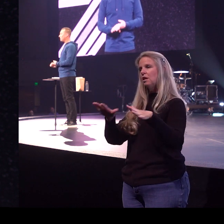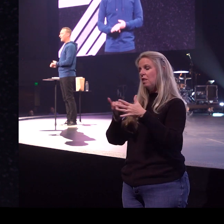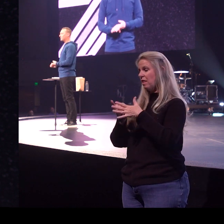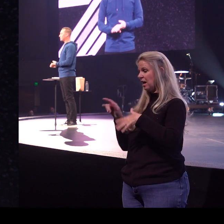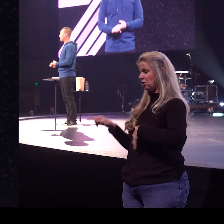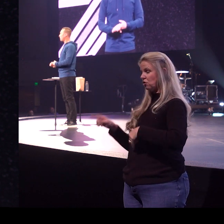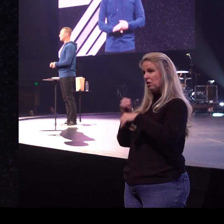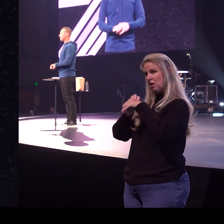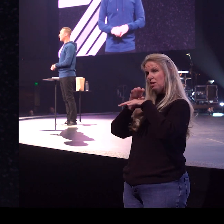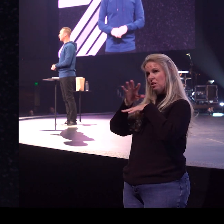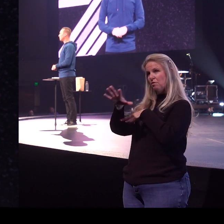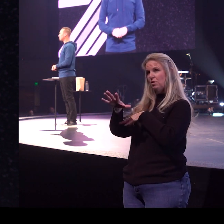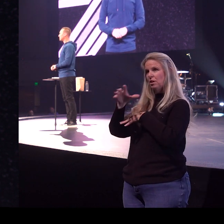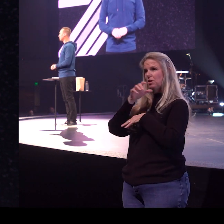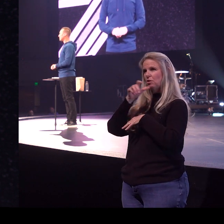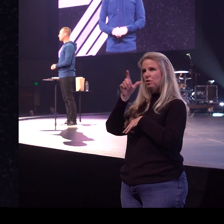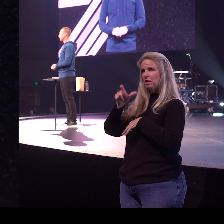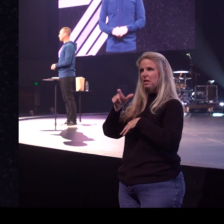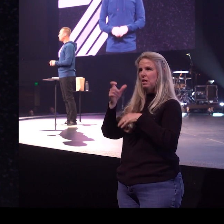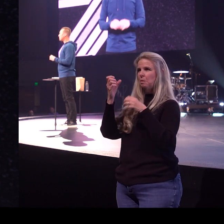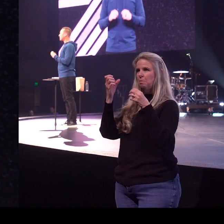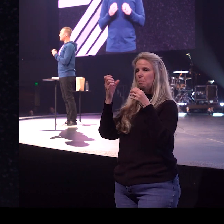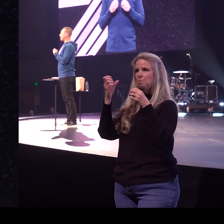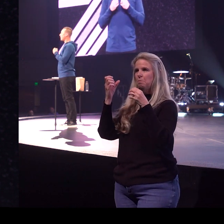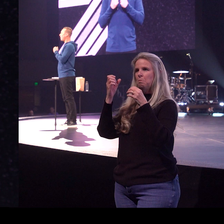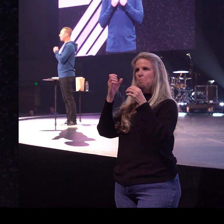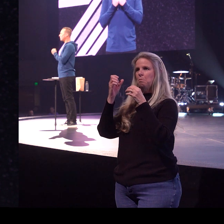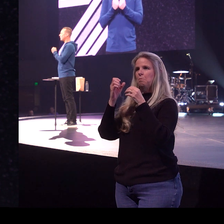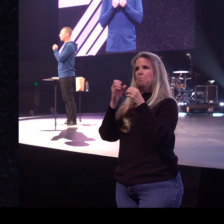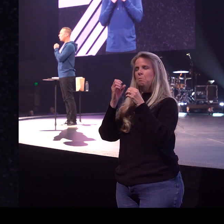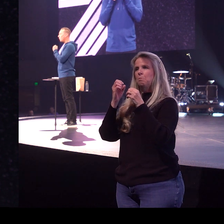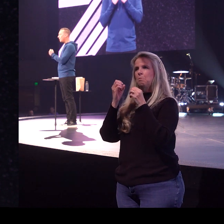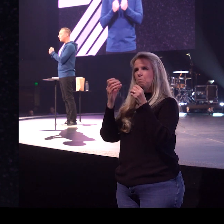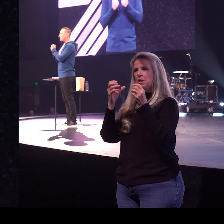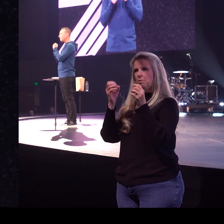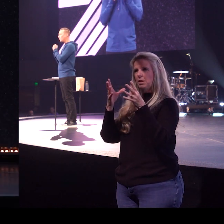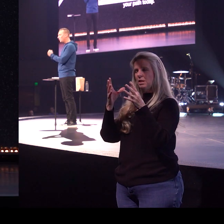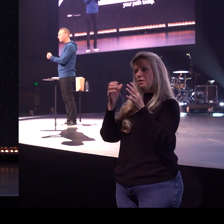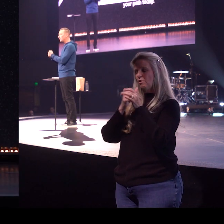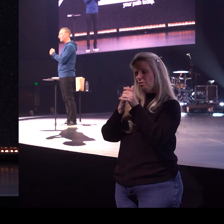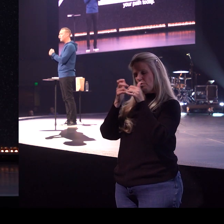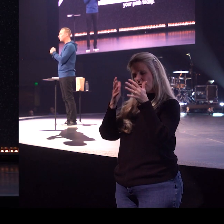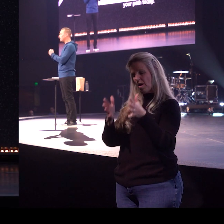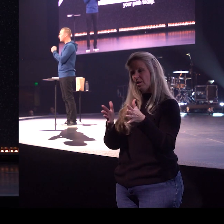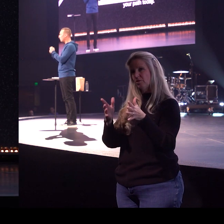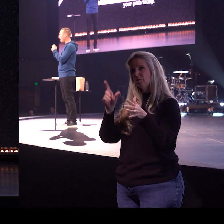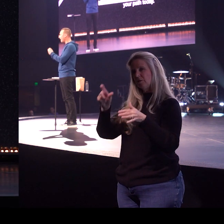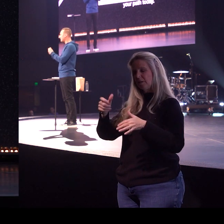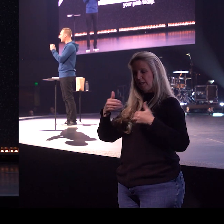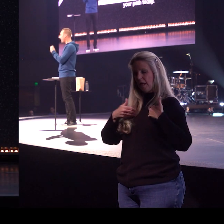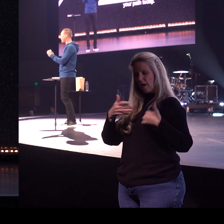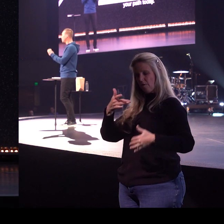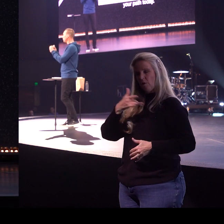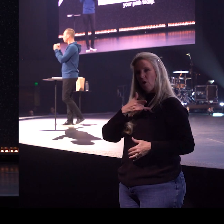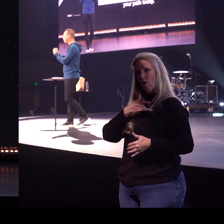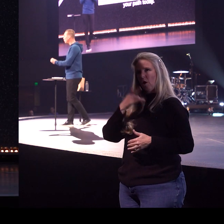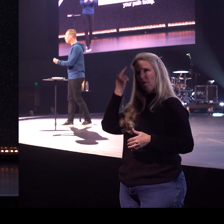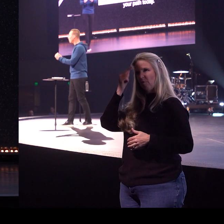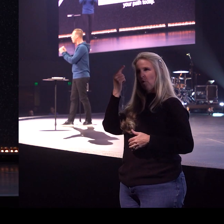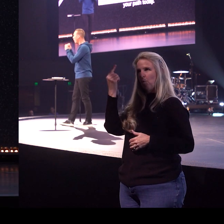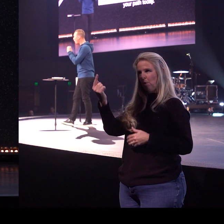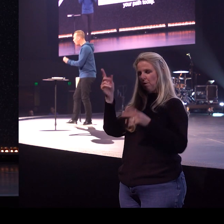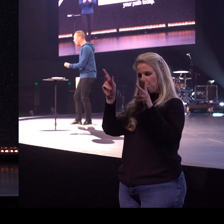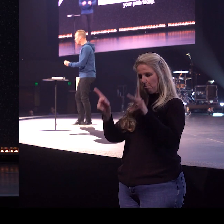You don't need thousands of followers to have influence. You just need to have a heart for the one person God's placed in your path today.